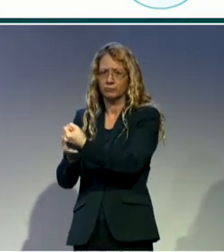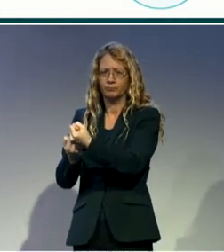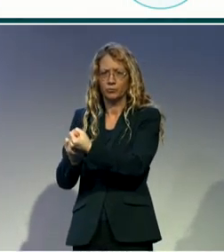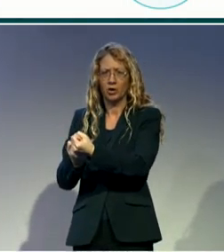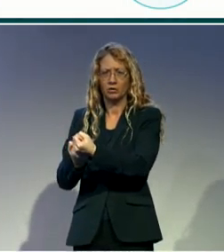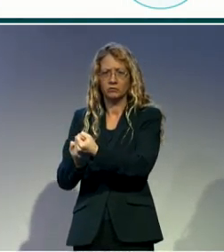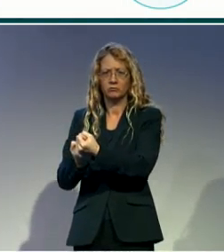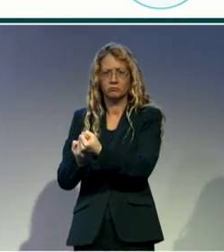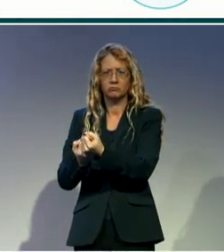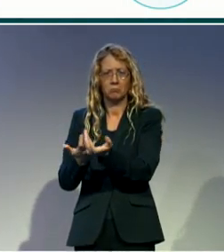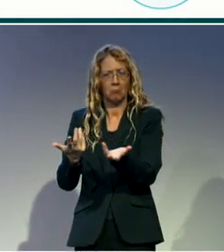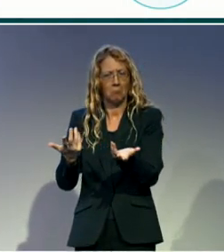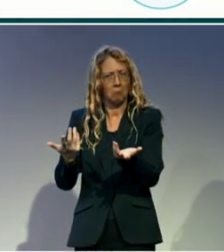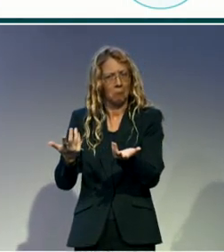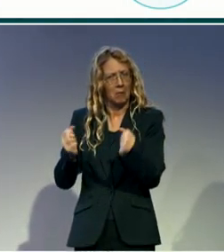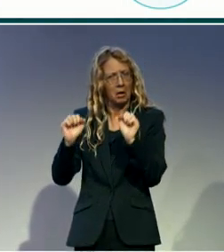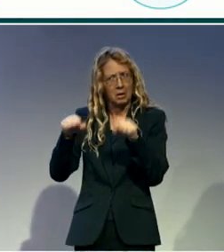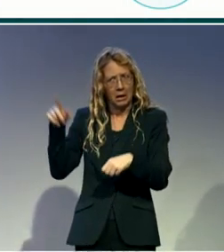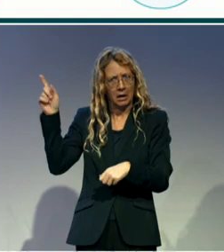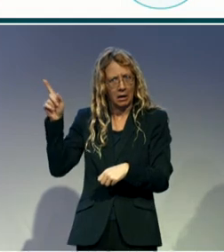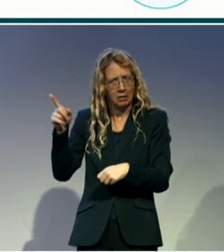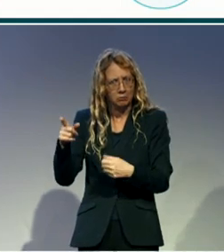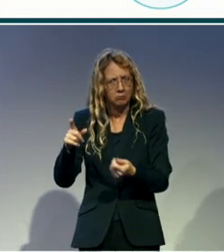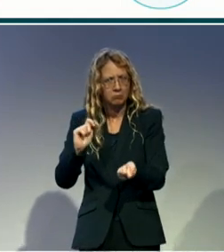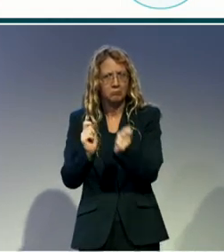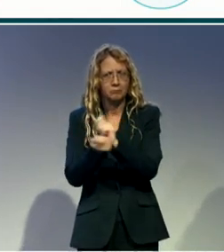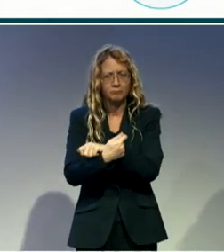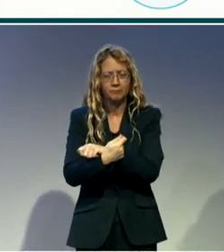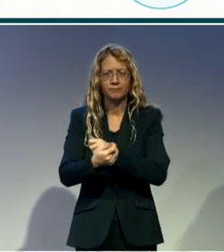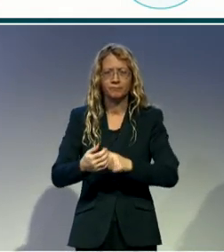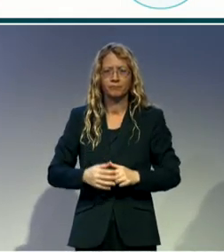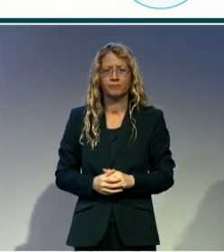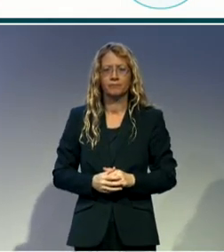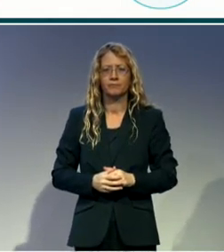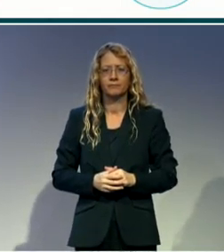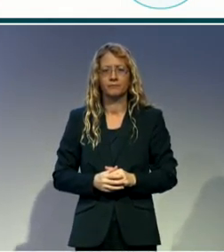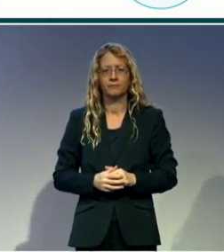here, including person-centered active support and supported decision-making.